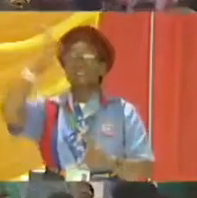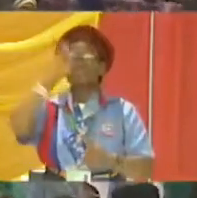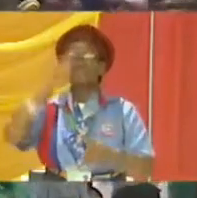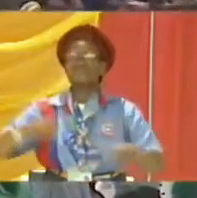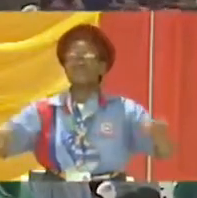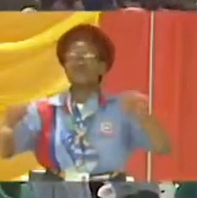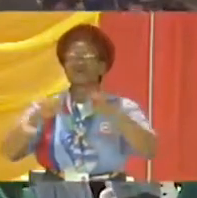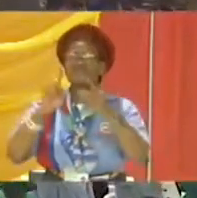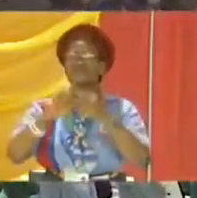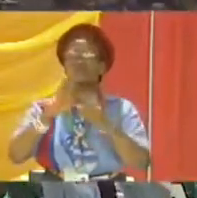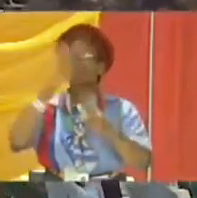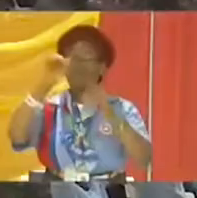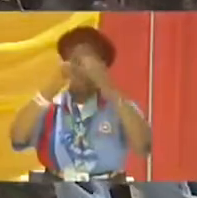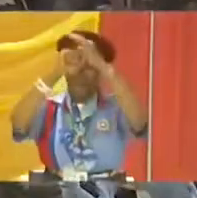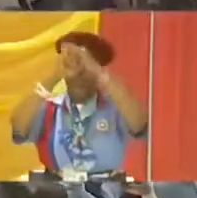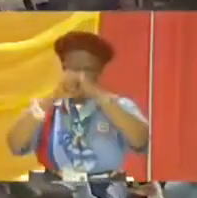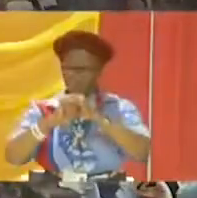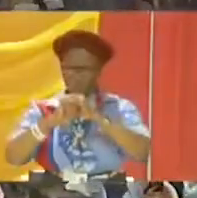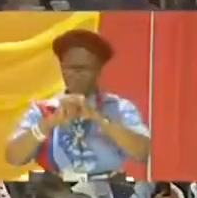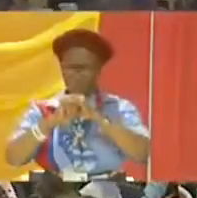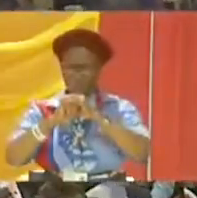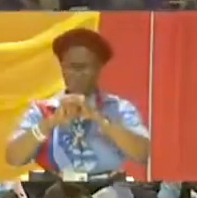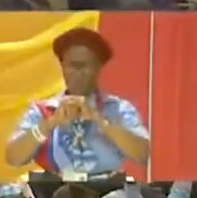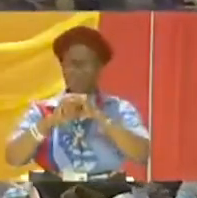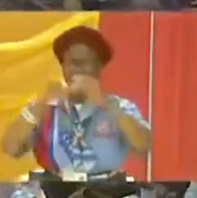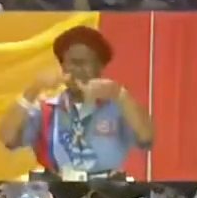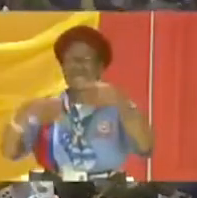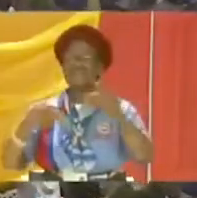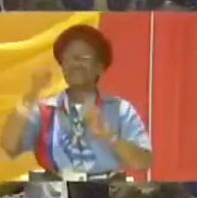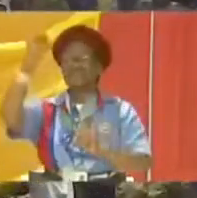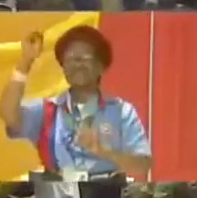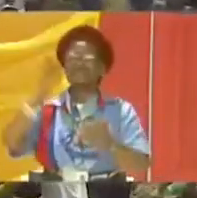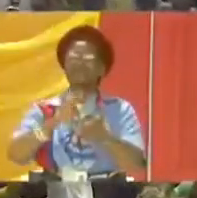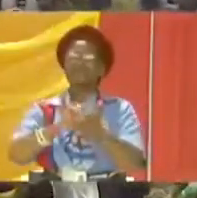be adored. Give Him glory.